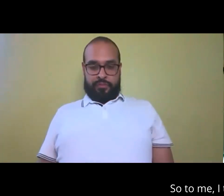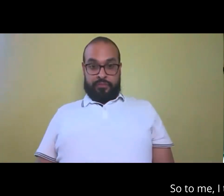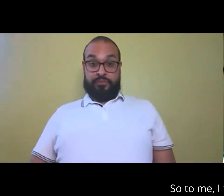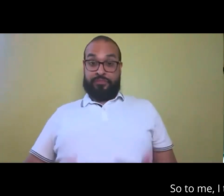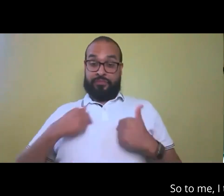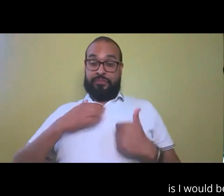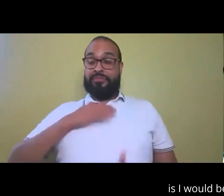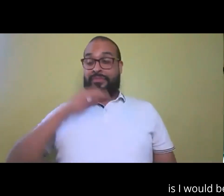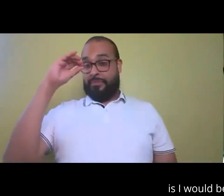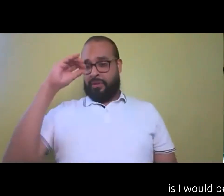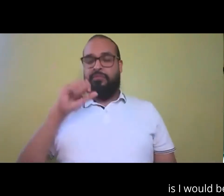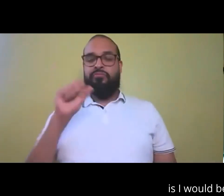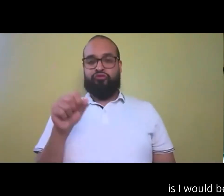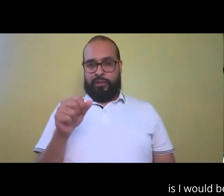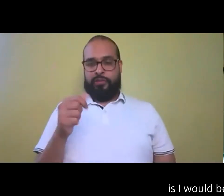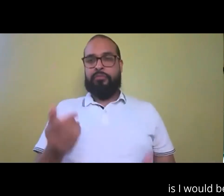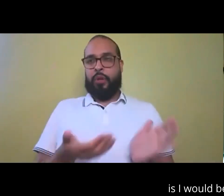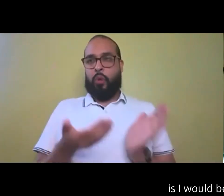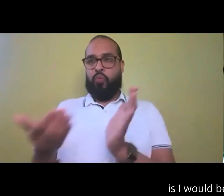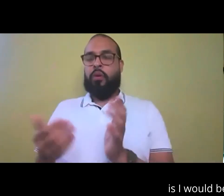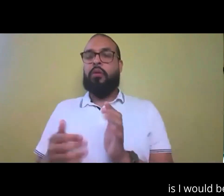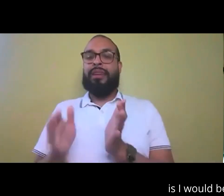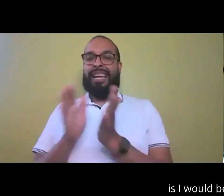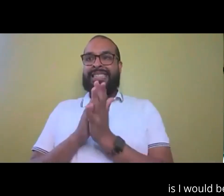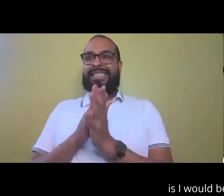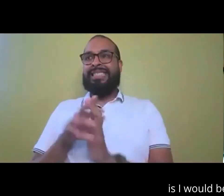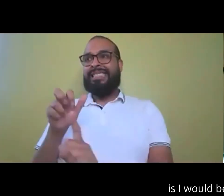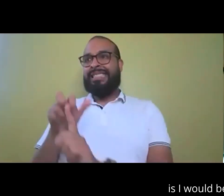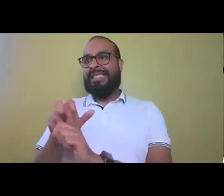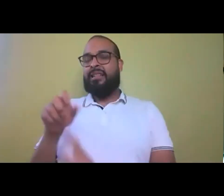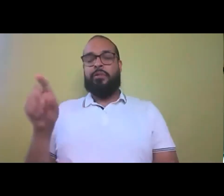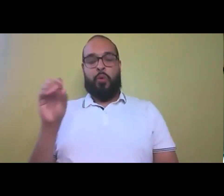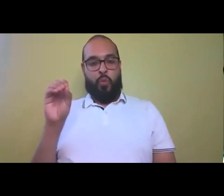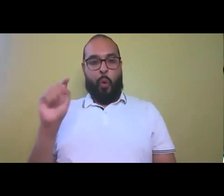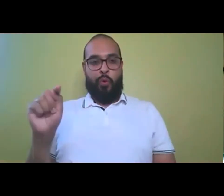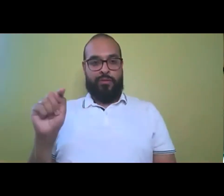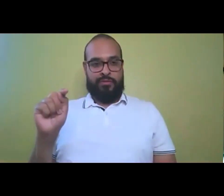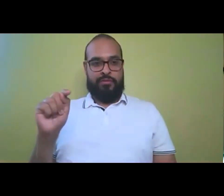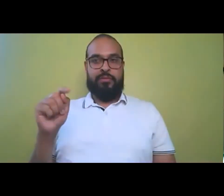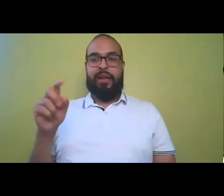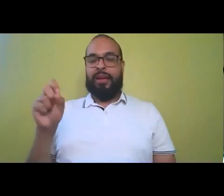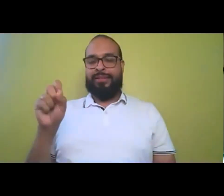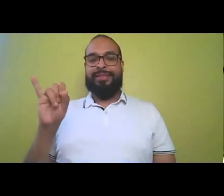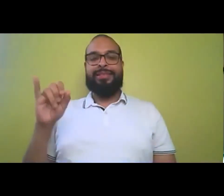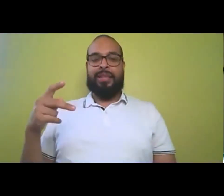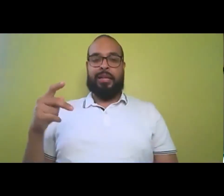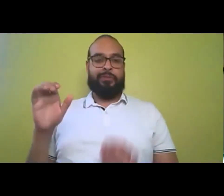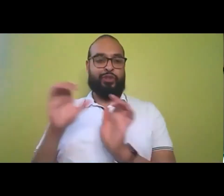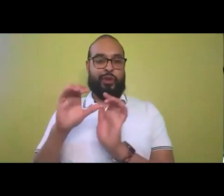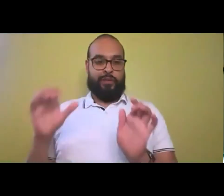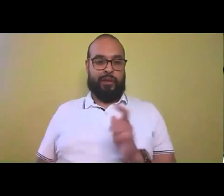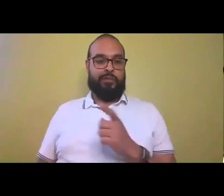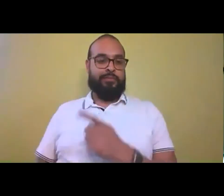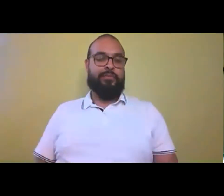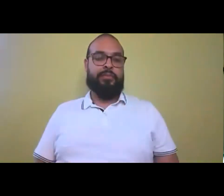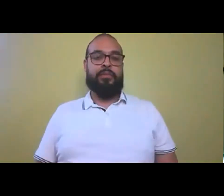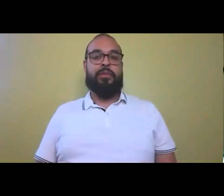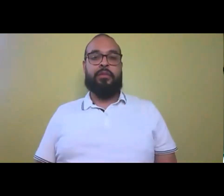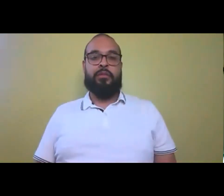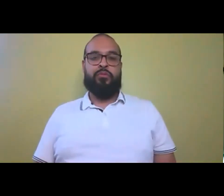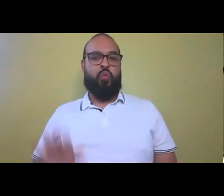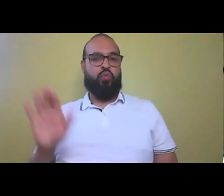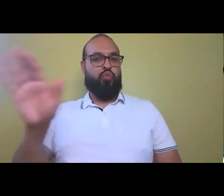would be going, is I would be finding an occupational therapist that is SIP certified in your